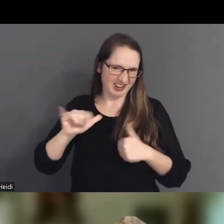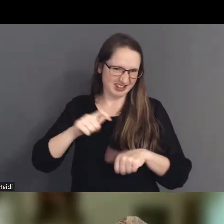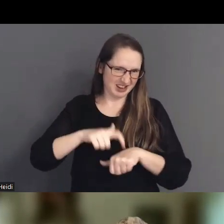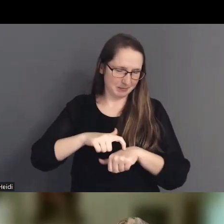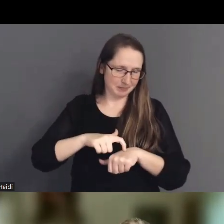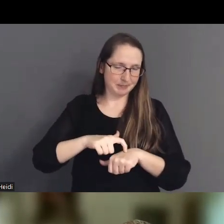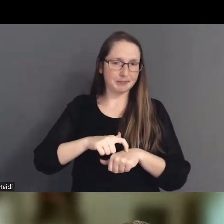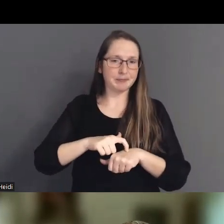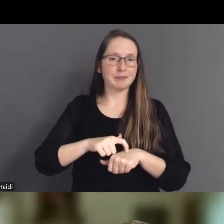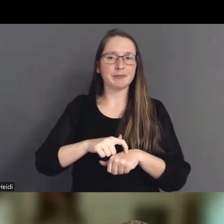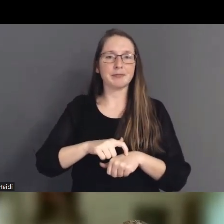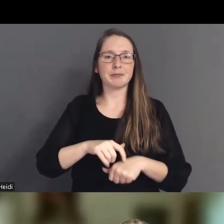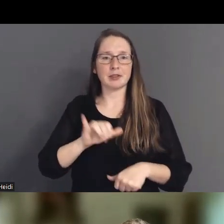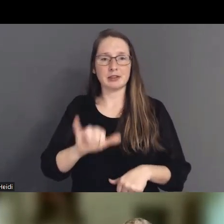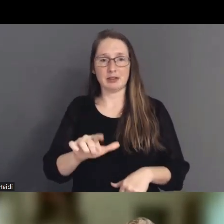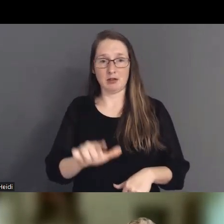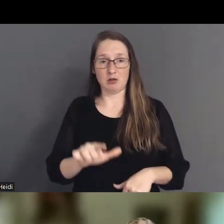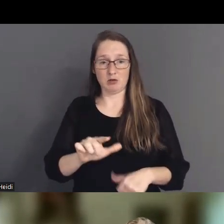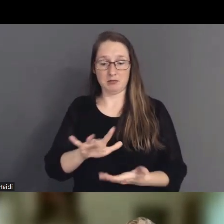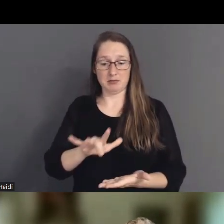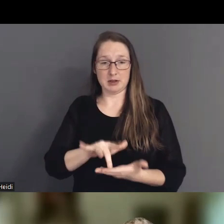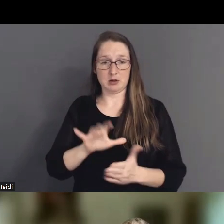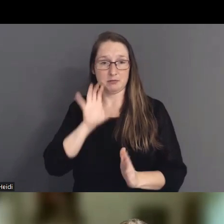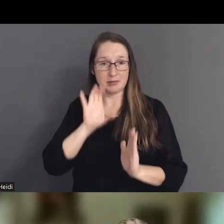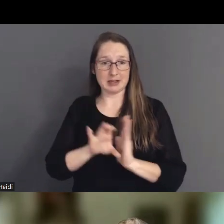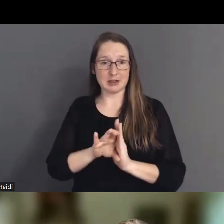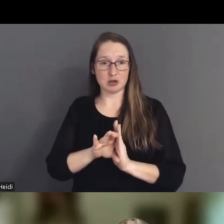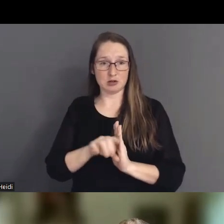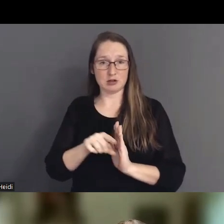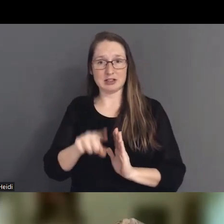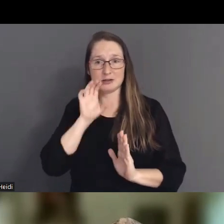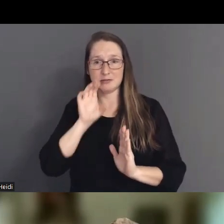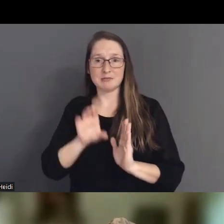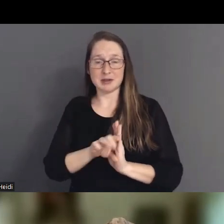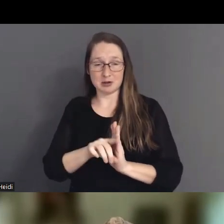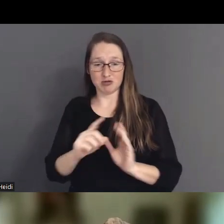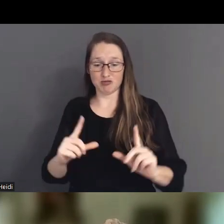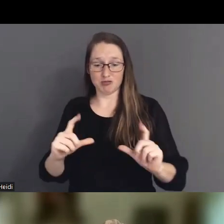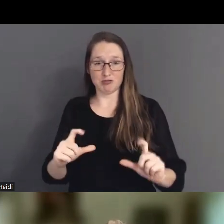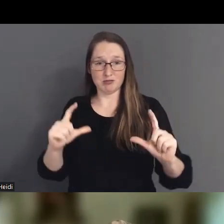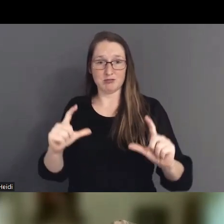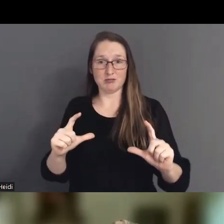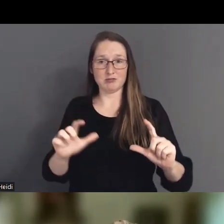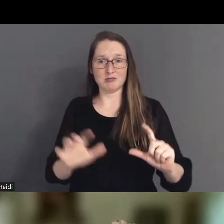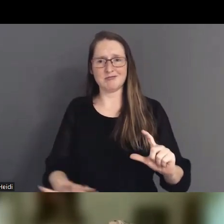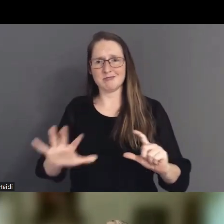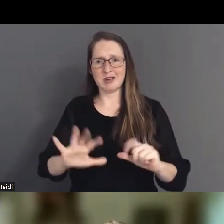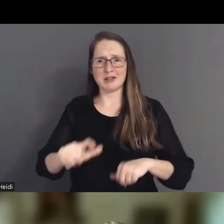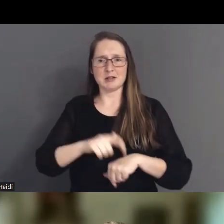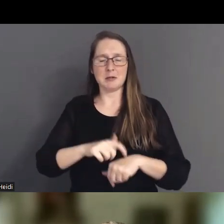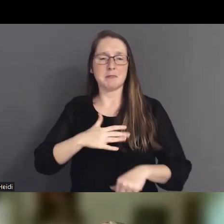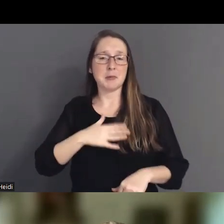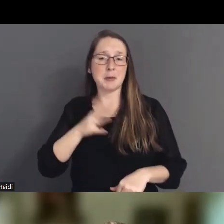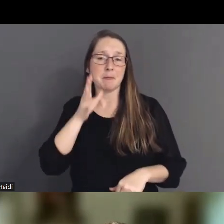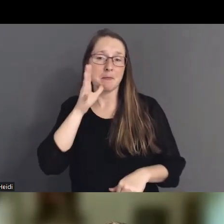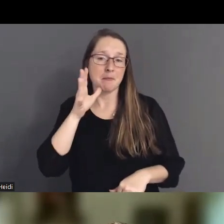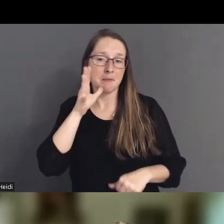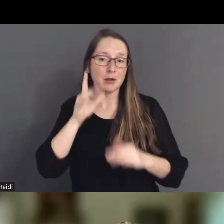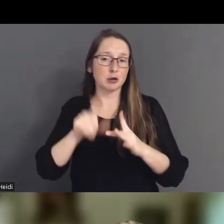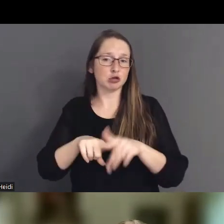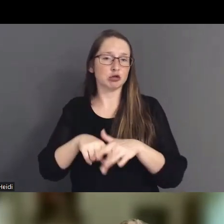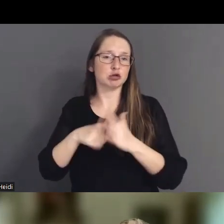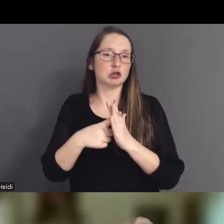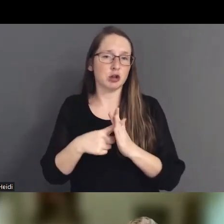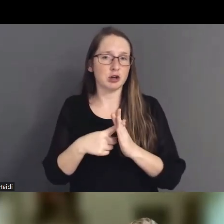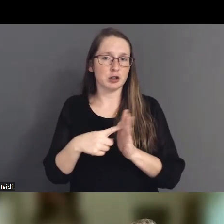Um, in that lower picture, this picture was taken about the time that my mother began to